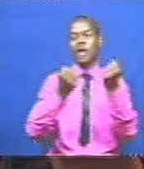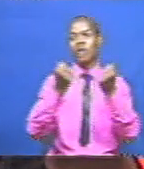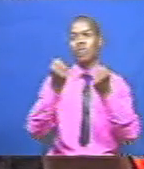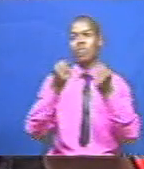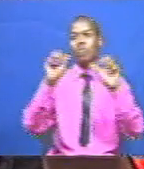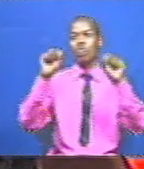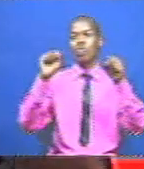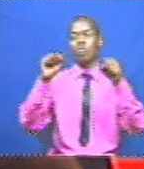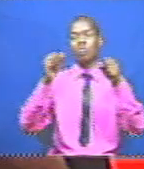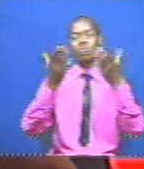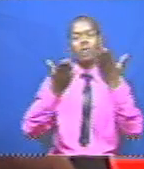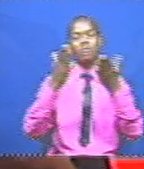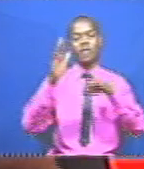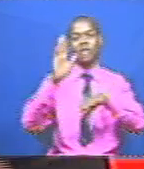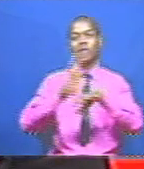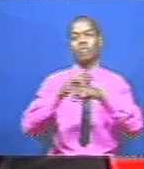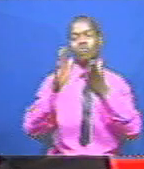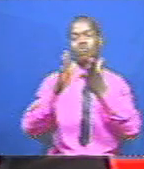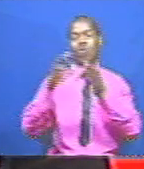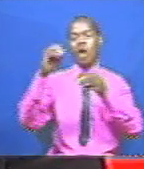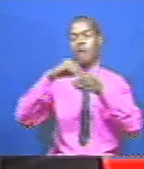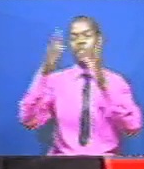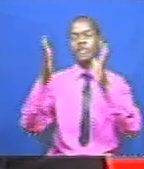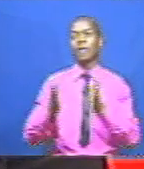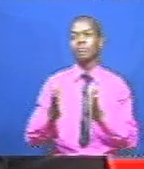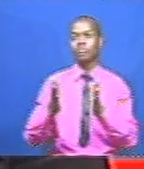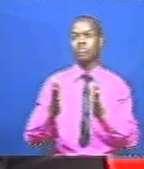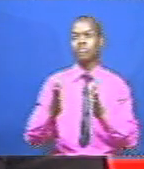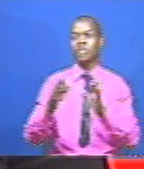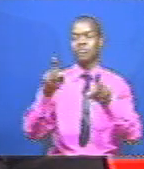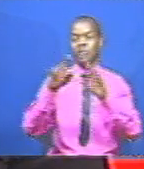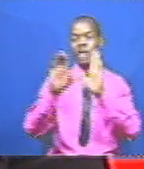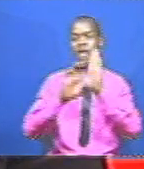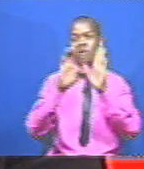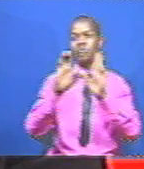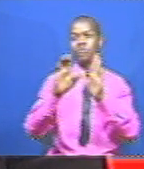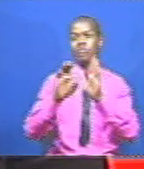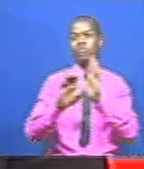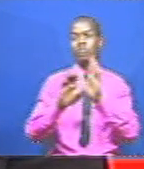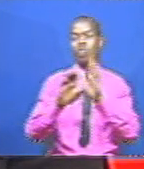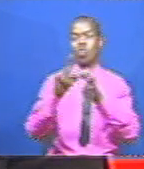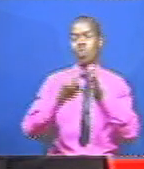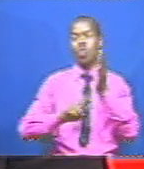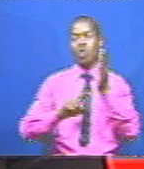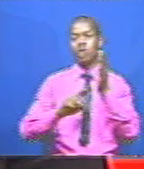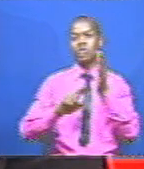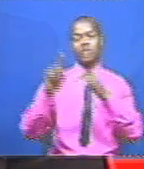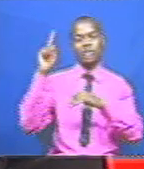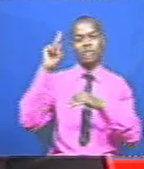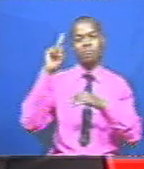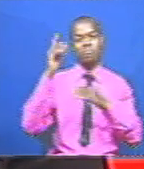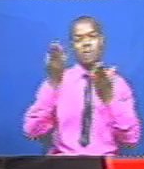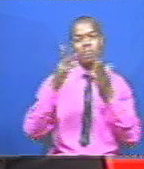to attract larger investors. So the like of that example I was giving of reviving the